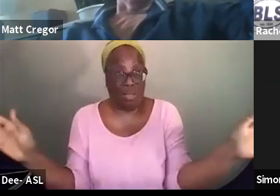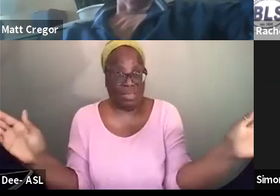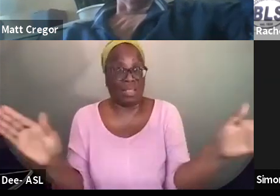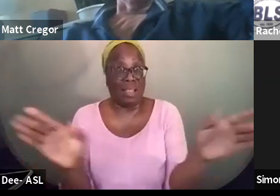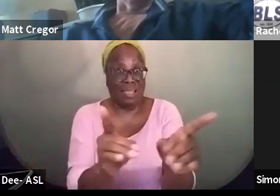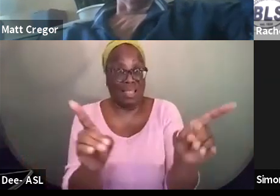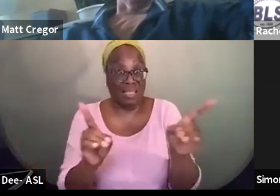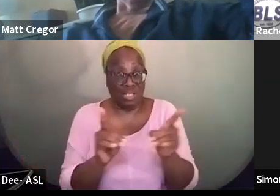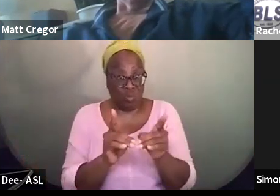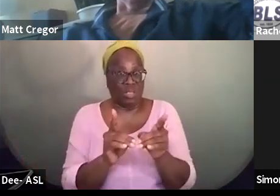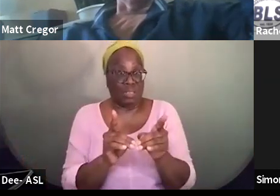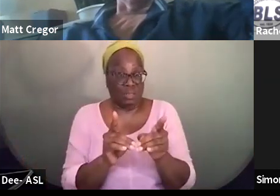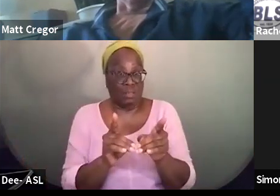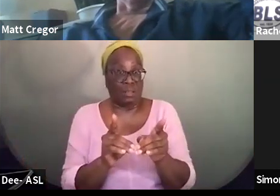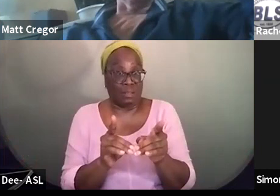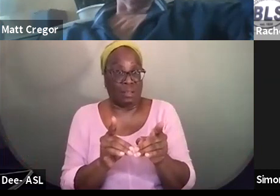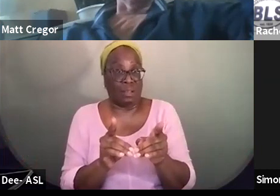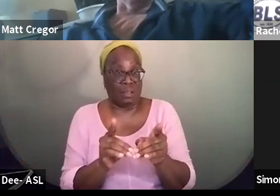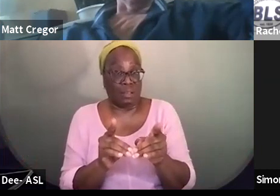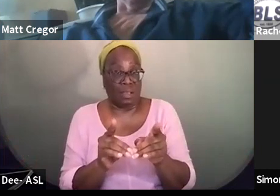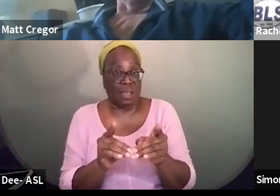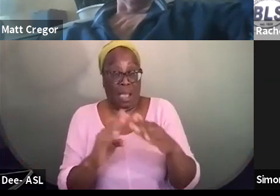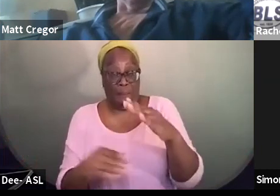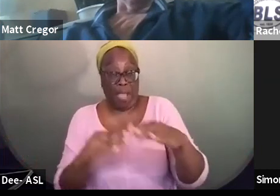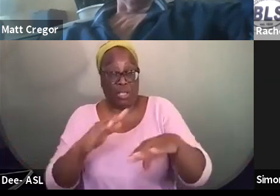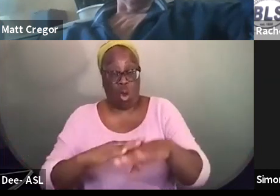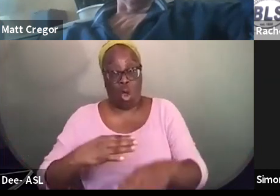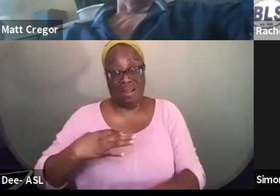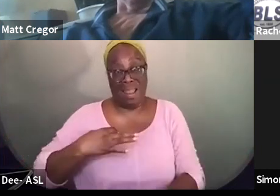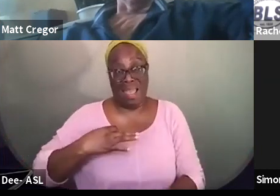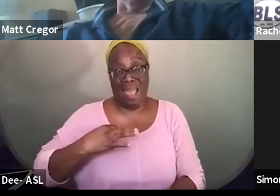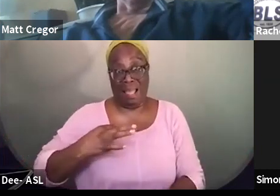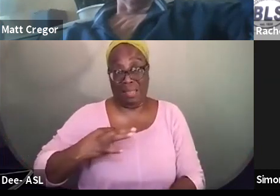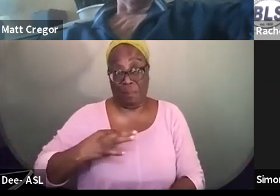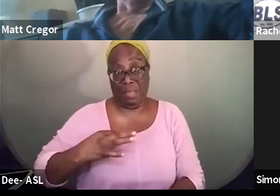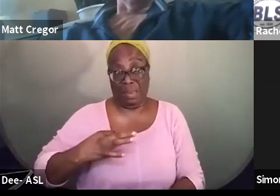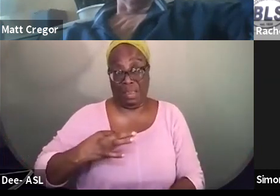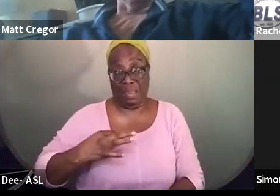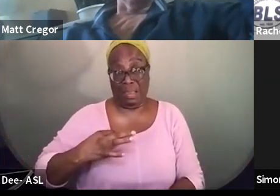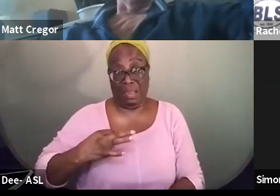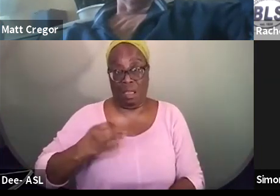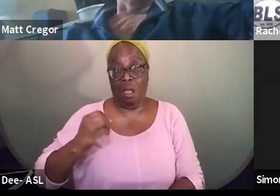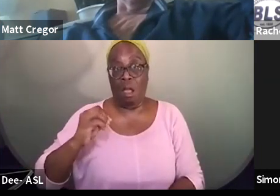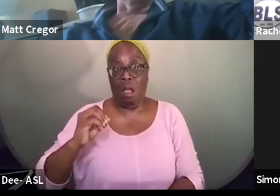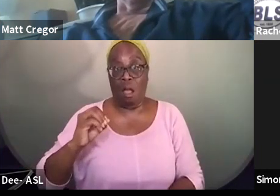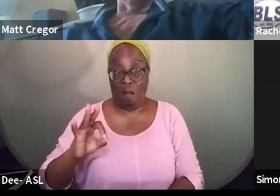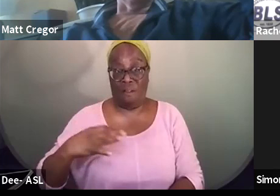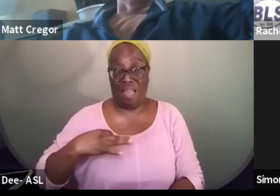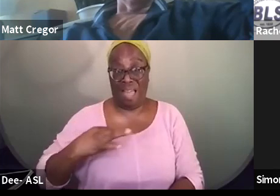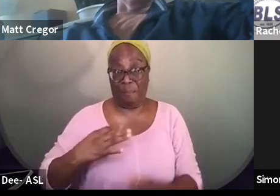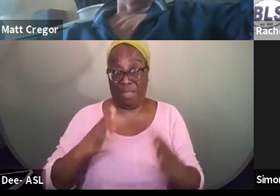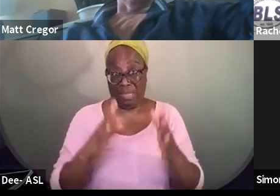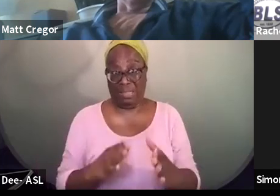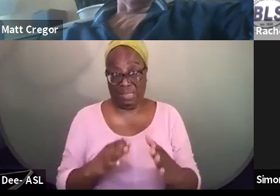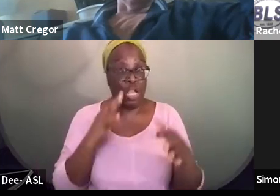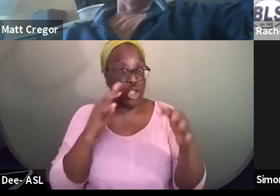on the basis of the eligibility of the applicant pool, either determined by option A, which